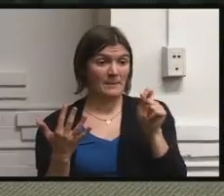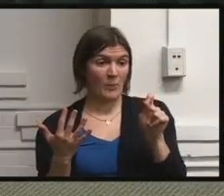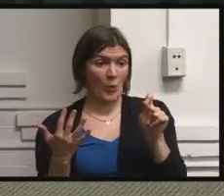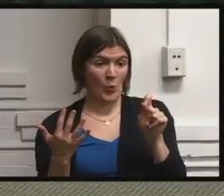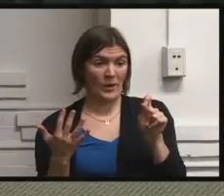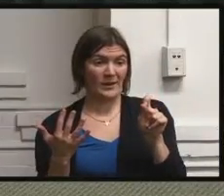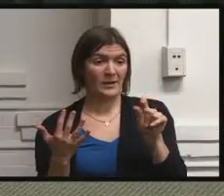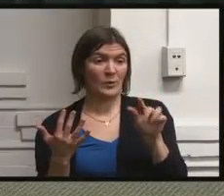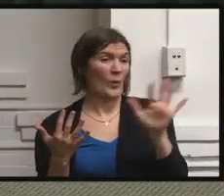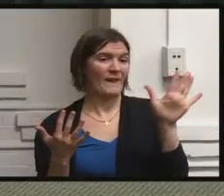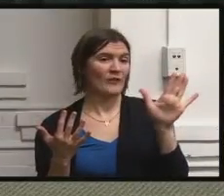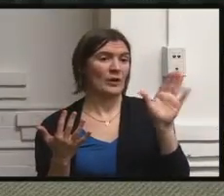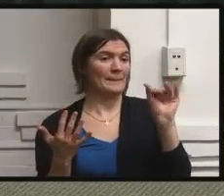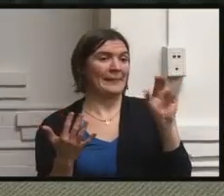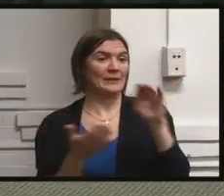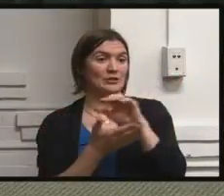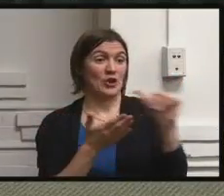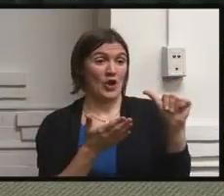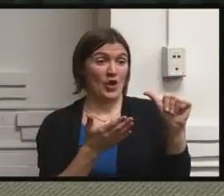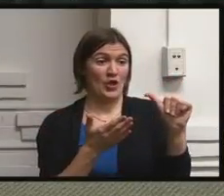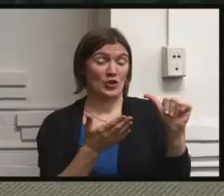$11 million Black Mountain